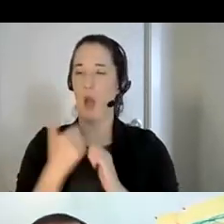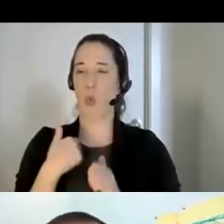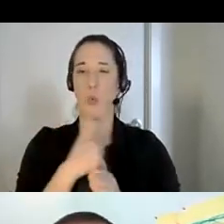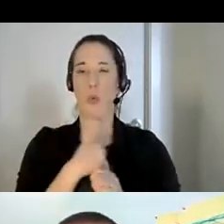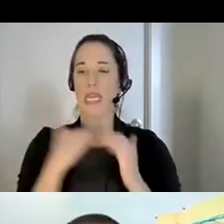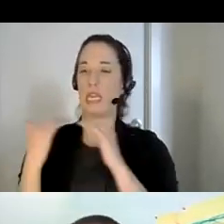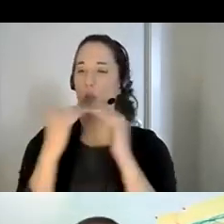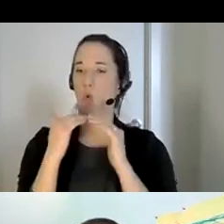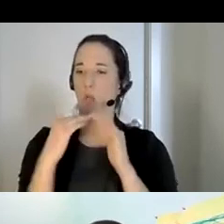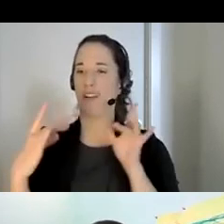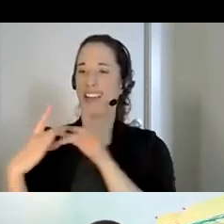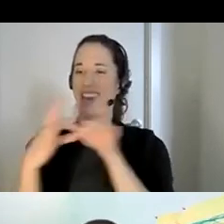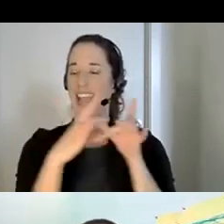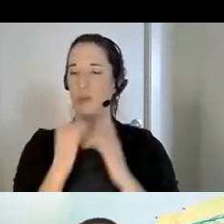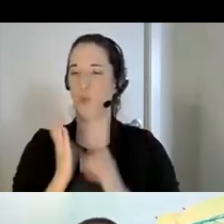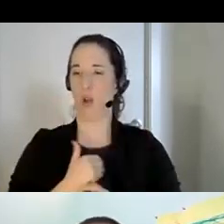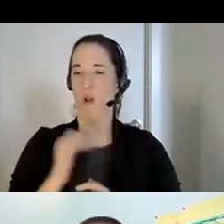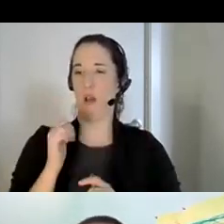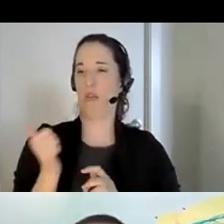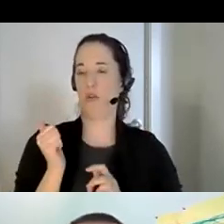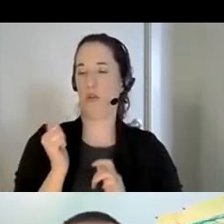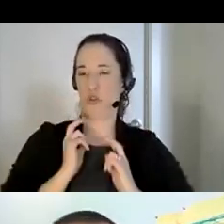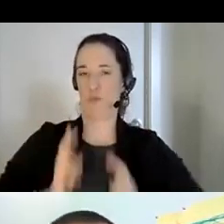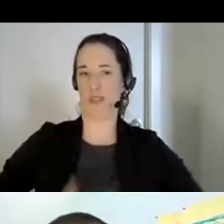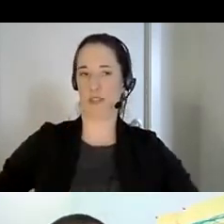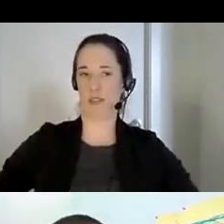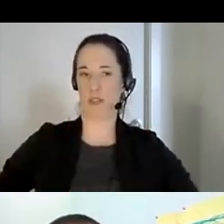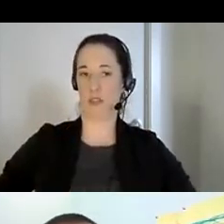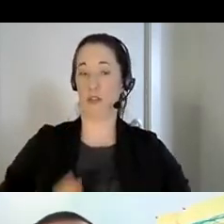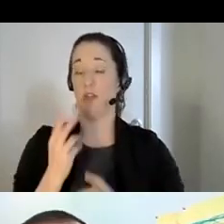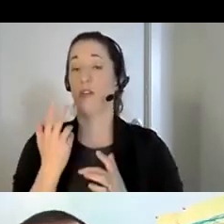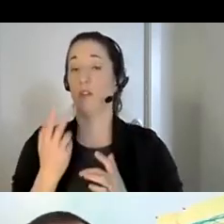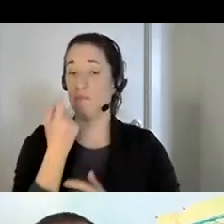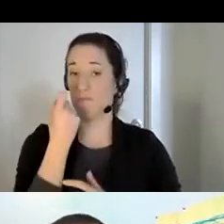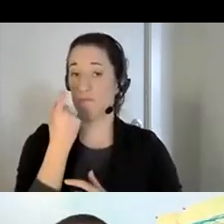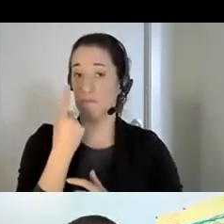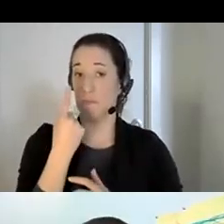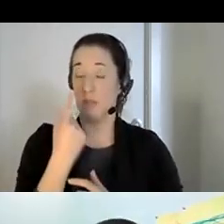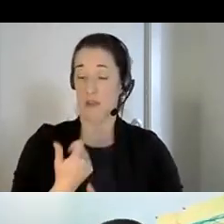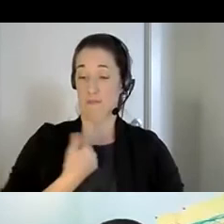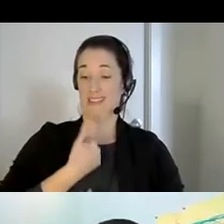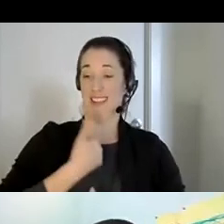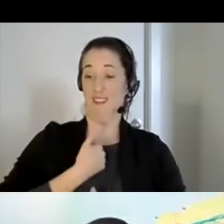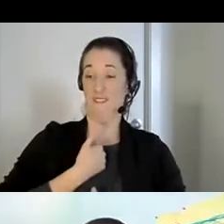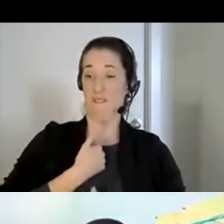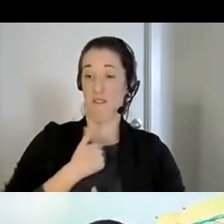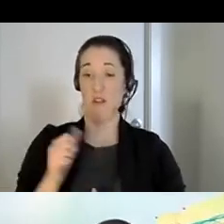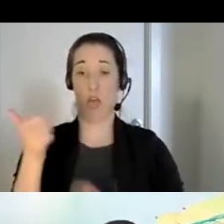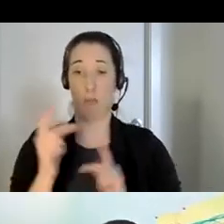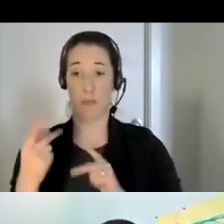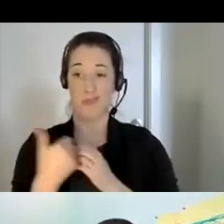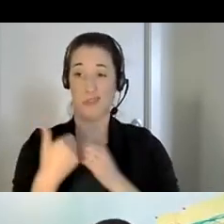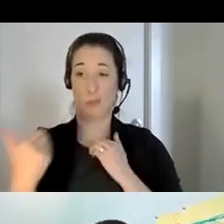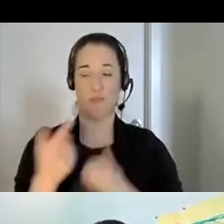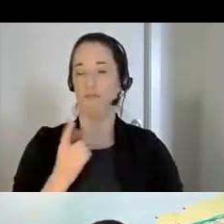beings, right? It is the core Filipino value that one should not separate or differentiate oneself from others. To lose